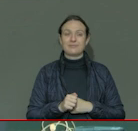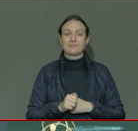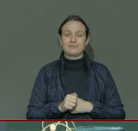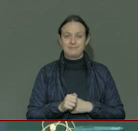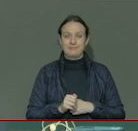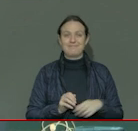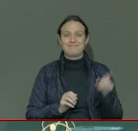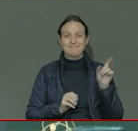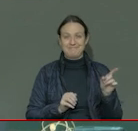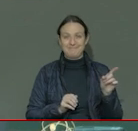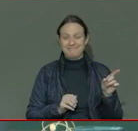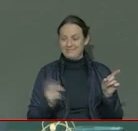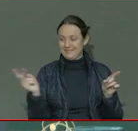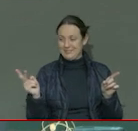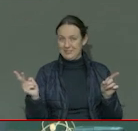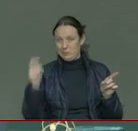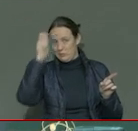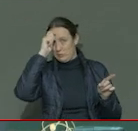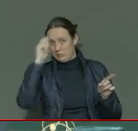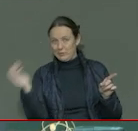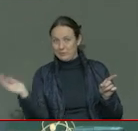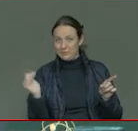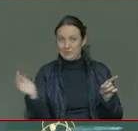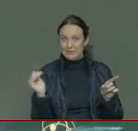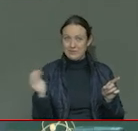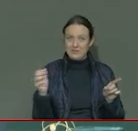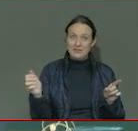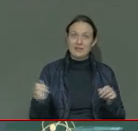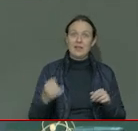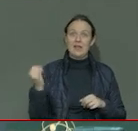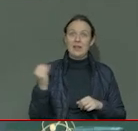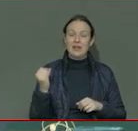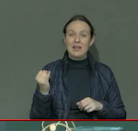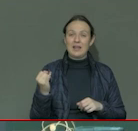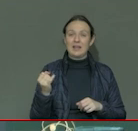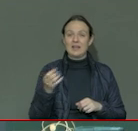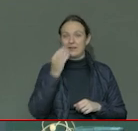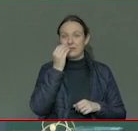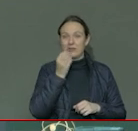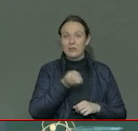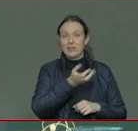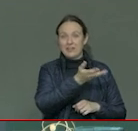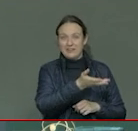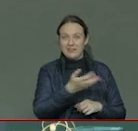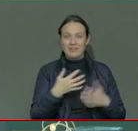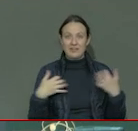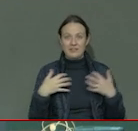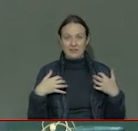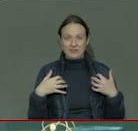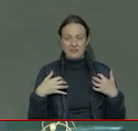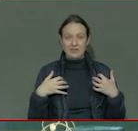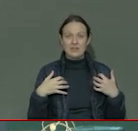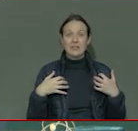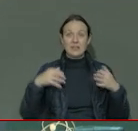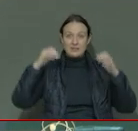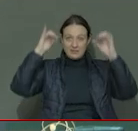And then he teaches Pi a lesson with this goat that he feeds to the tiger. So it's a live goat, and